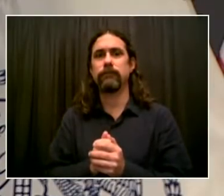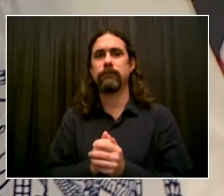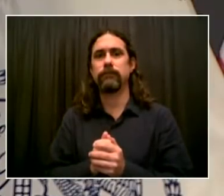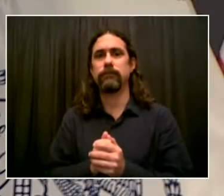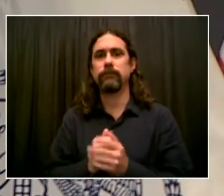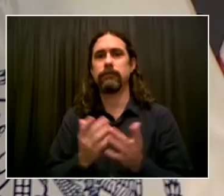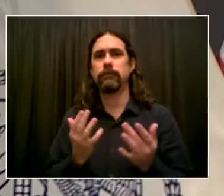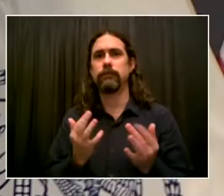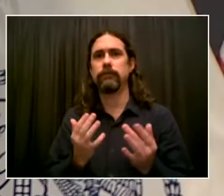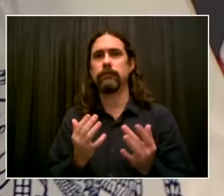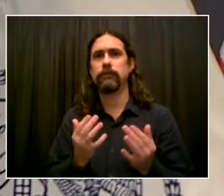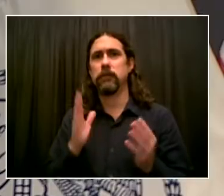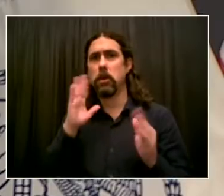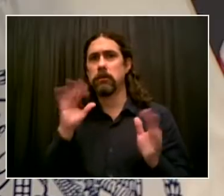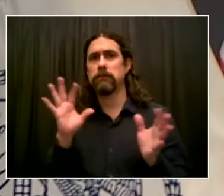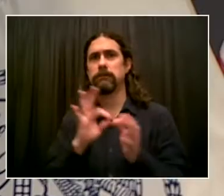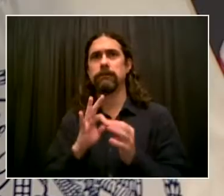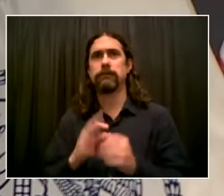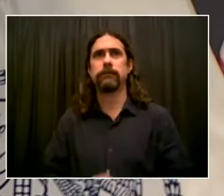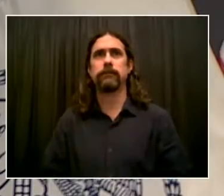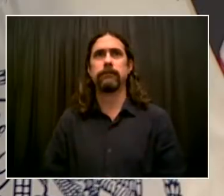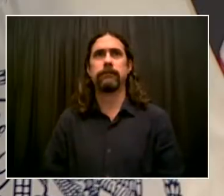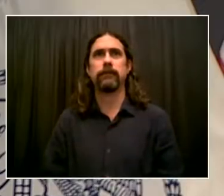pre-Thanksgiving slow transition here.